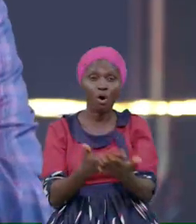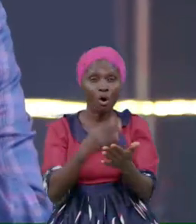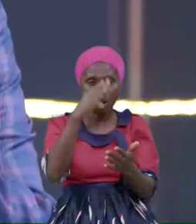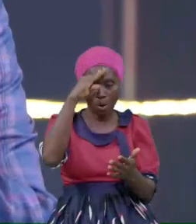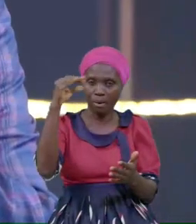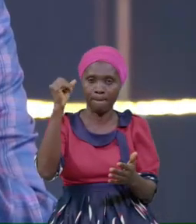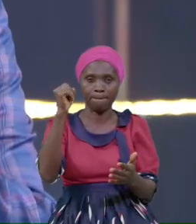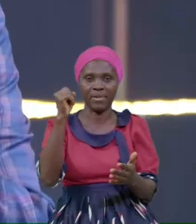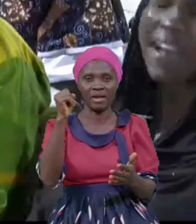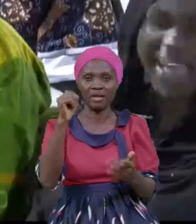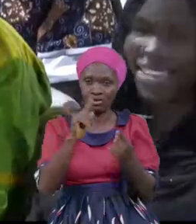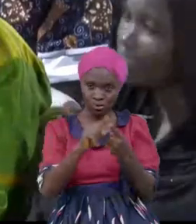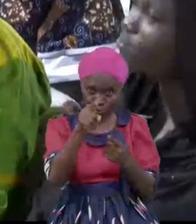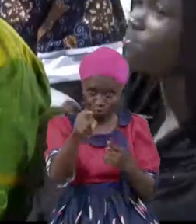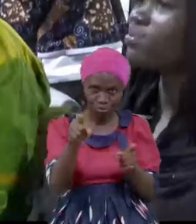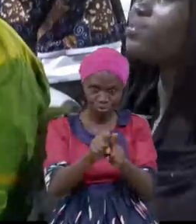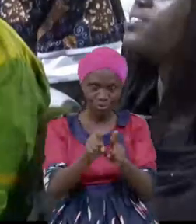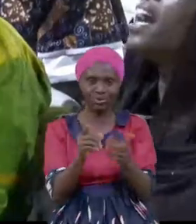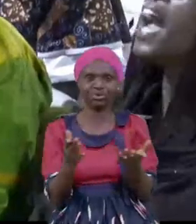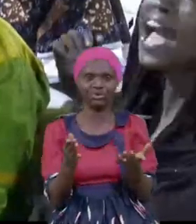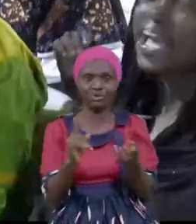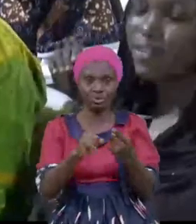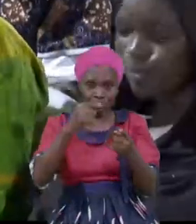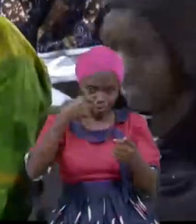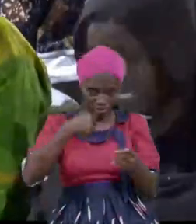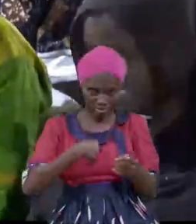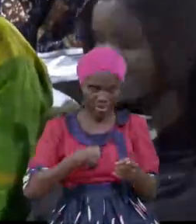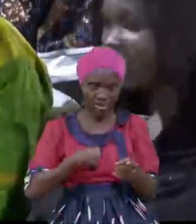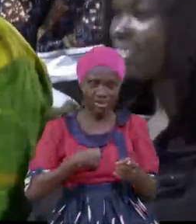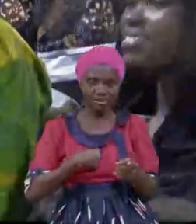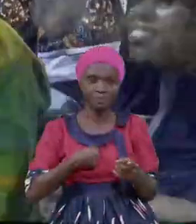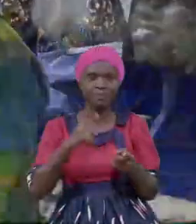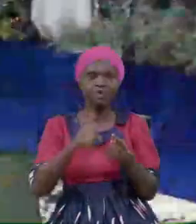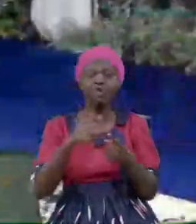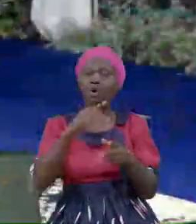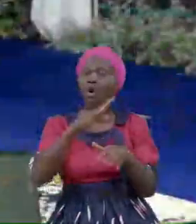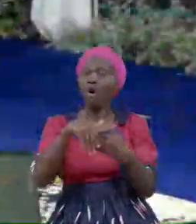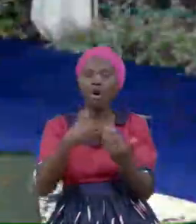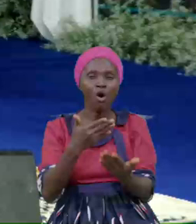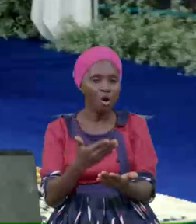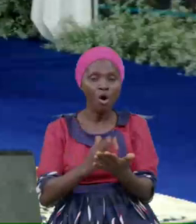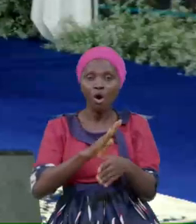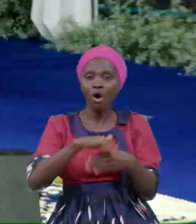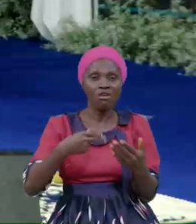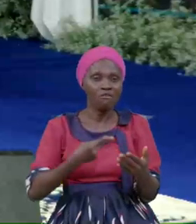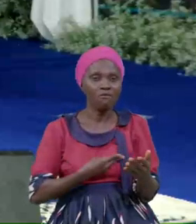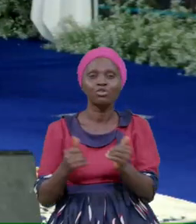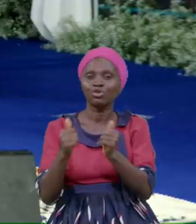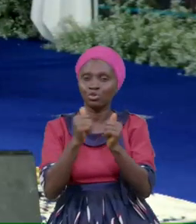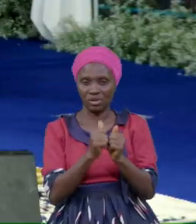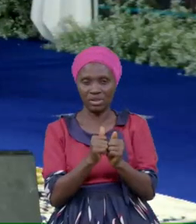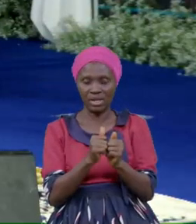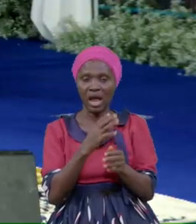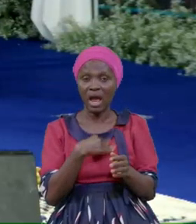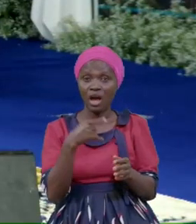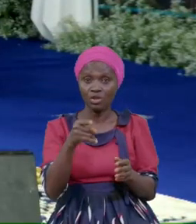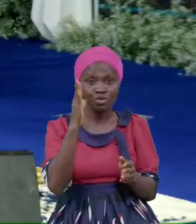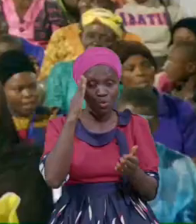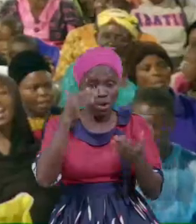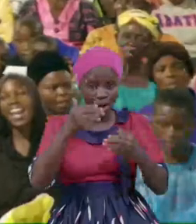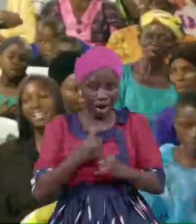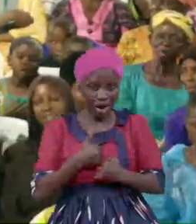you. Unto me. Unto us together. You have it tonight in